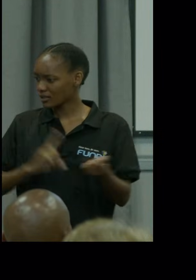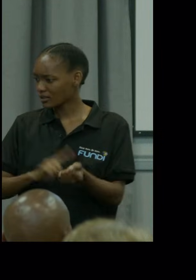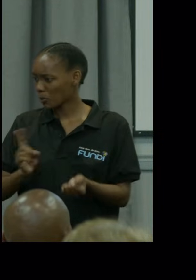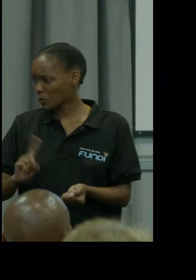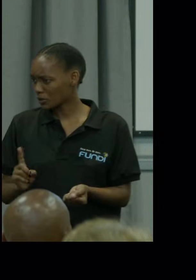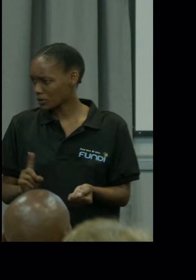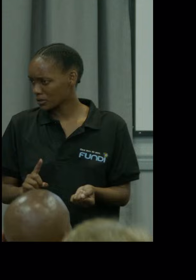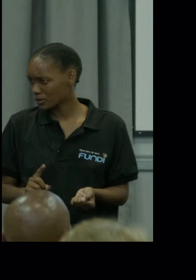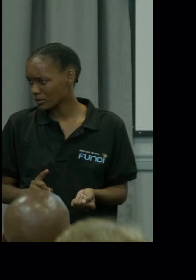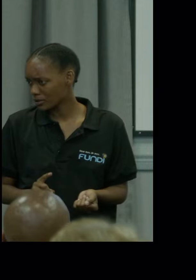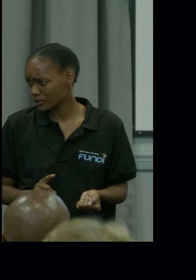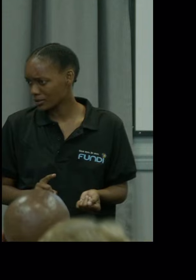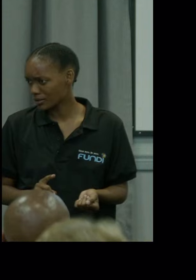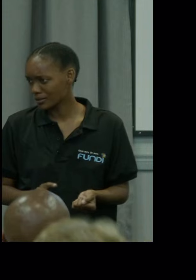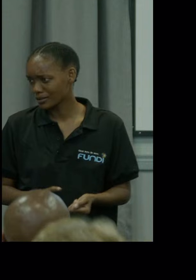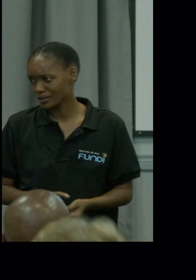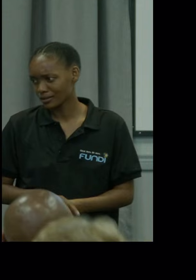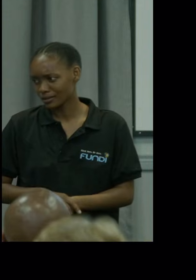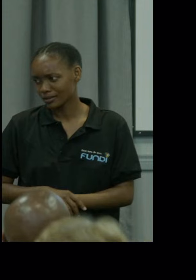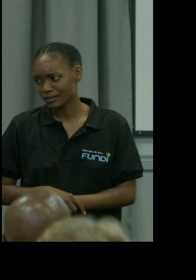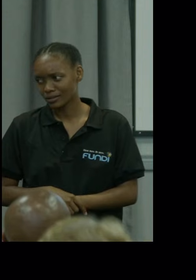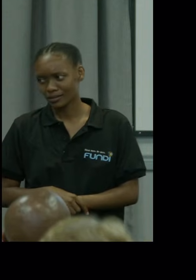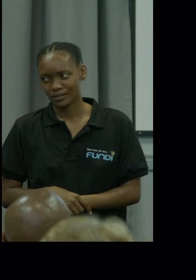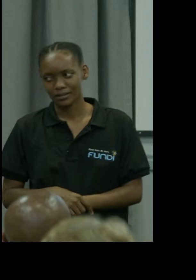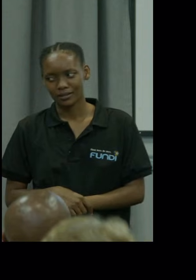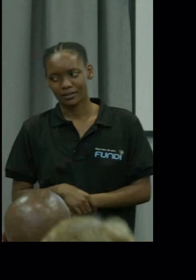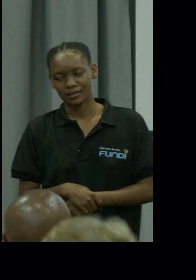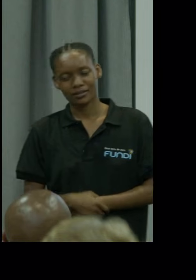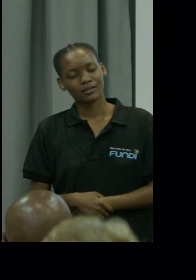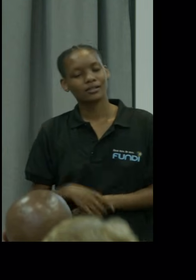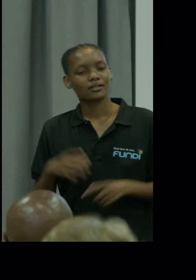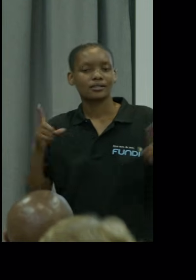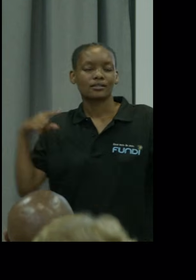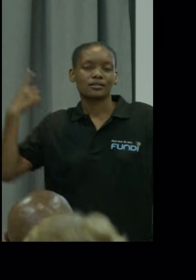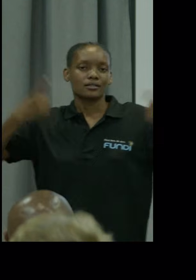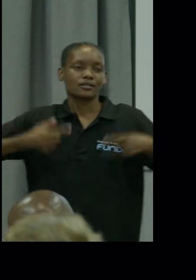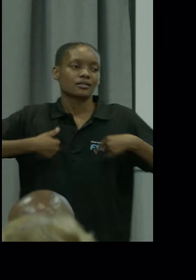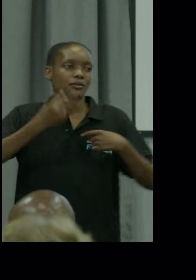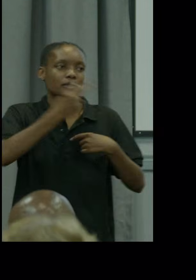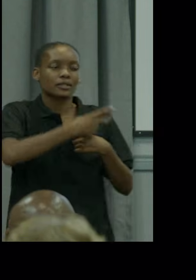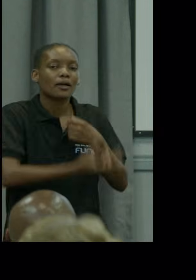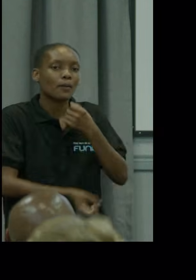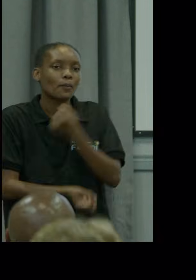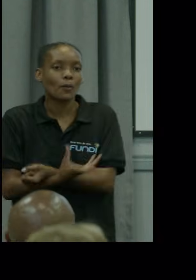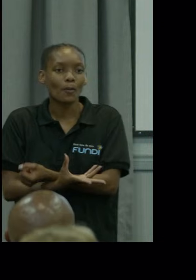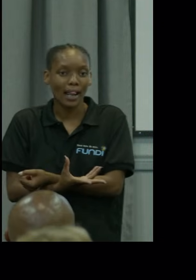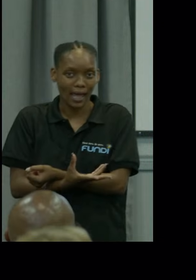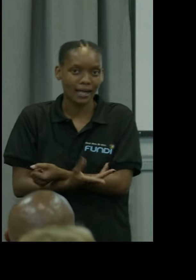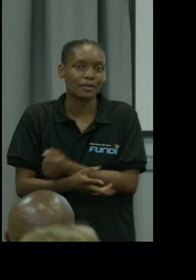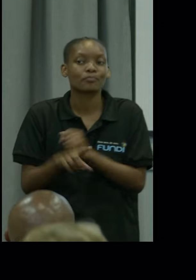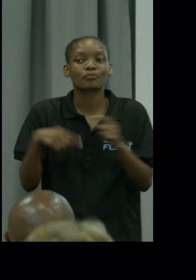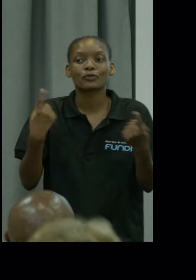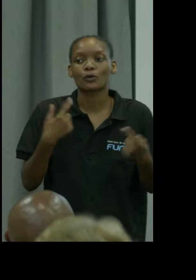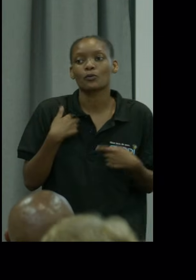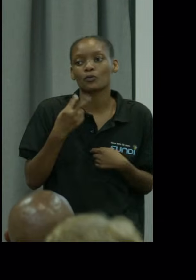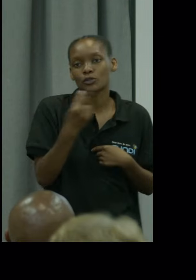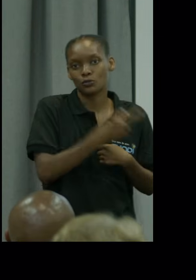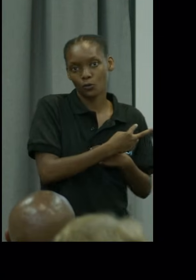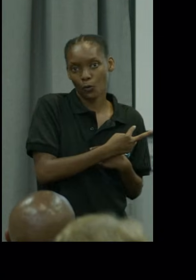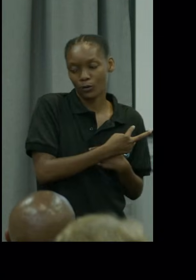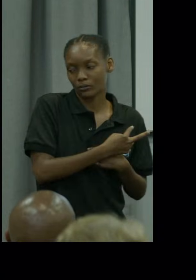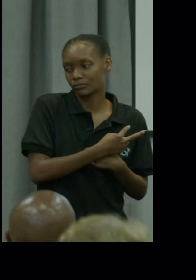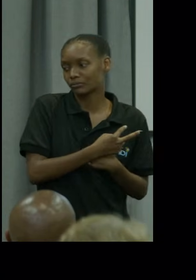that category would lose or gain. So we see, let's say in Mpumalanga, we saw